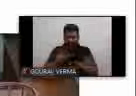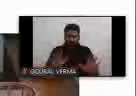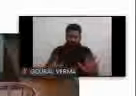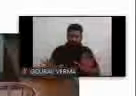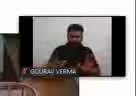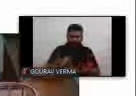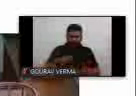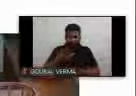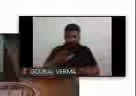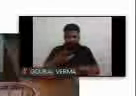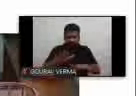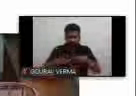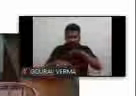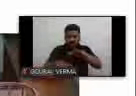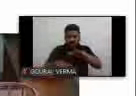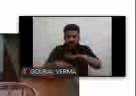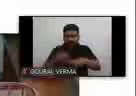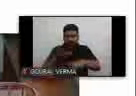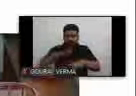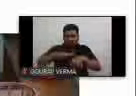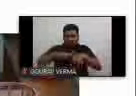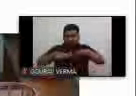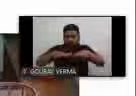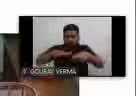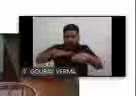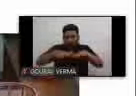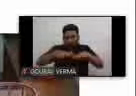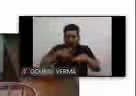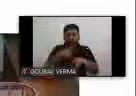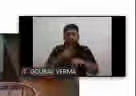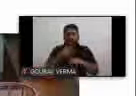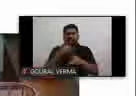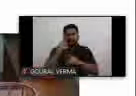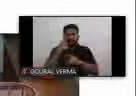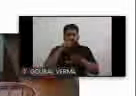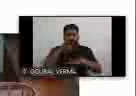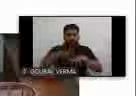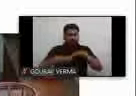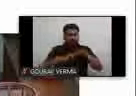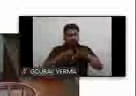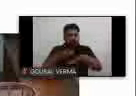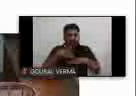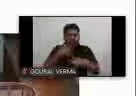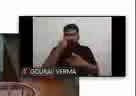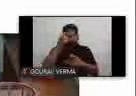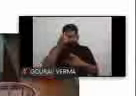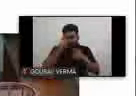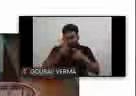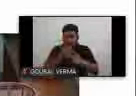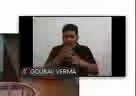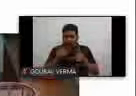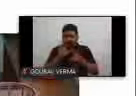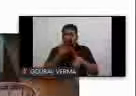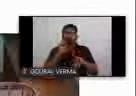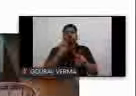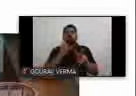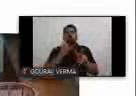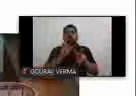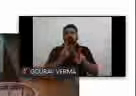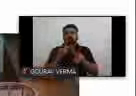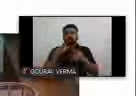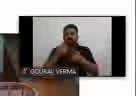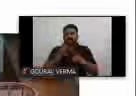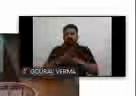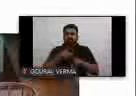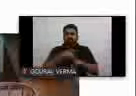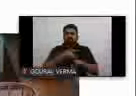foot forward could be some reason ki child's vision problem hai, depth perception mein problem hai, which is making it difficult for the